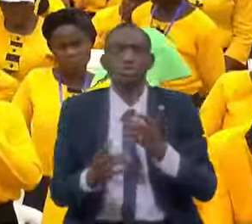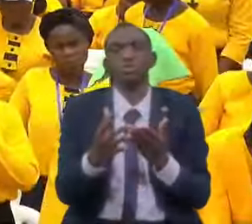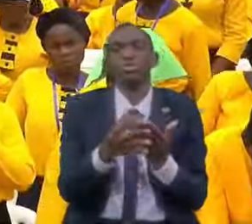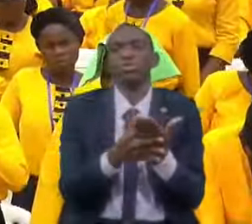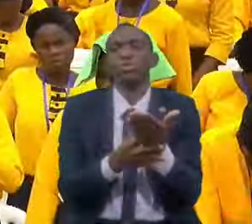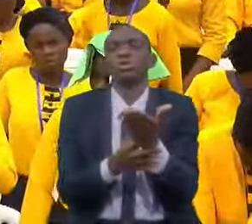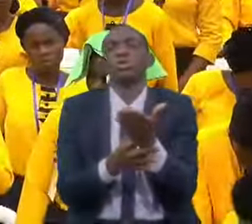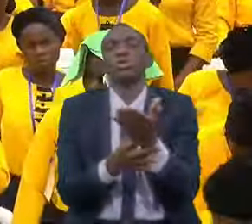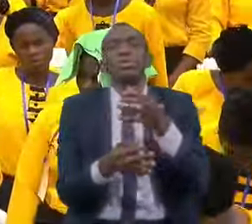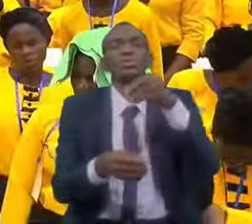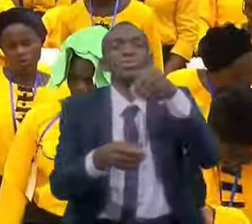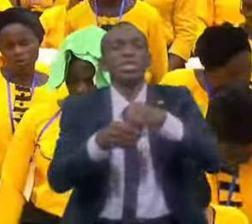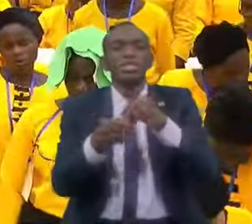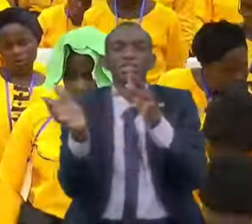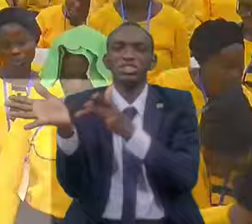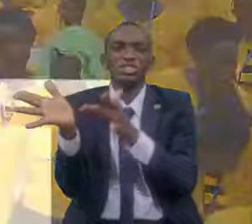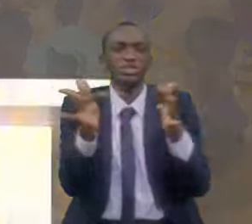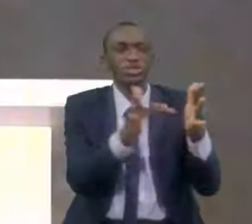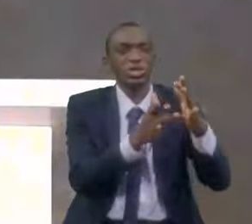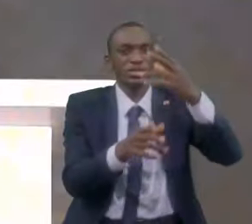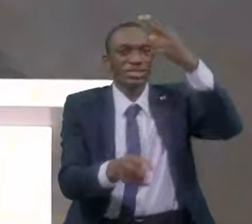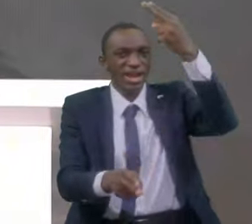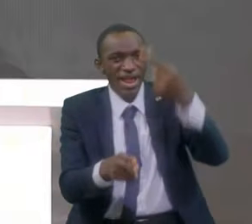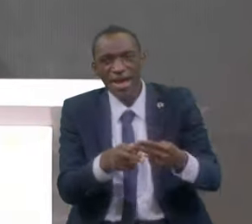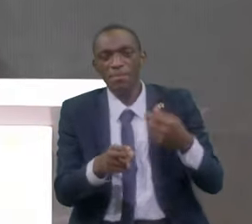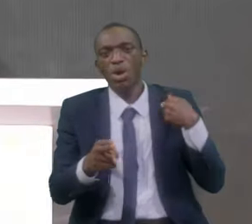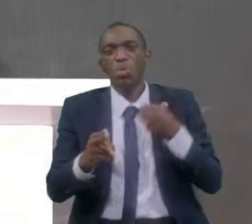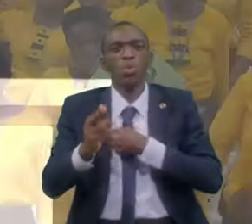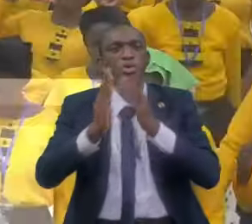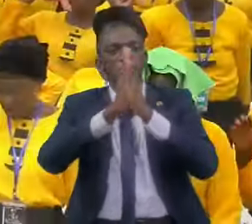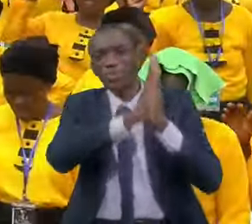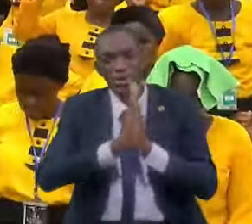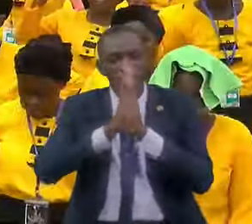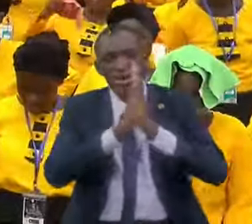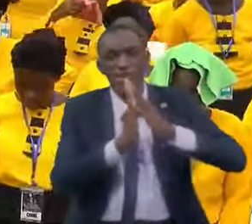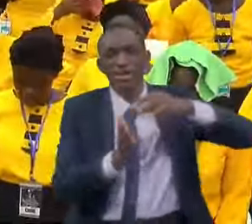In Jesus' name we pray. Amen.